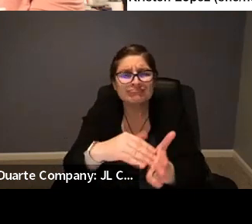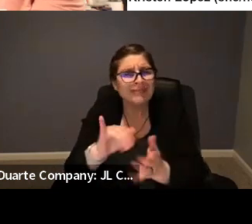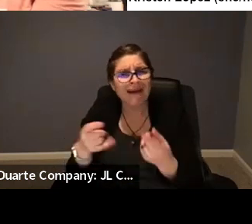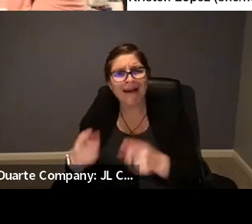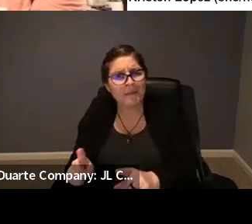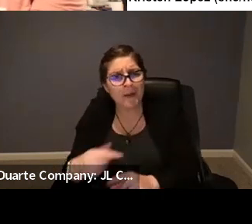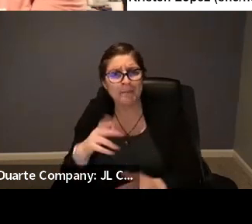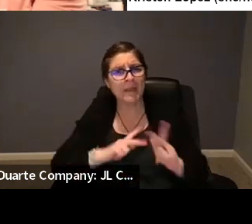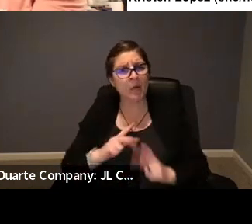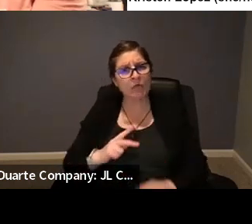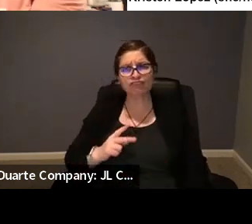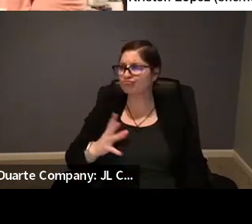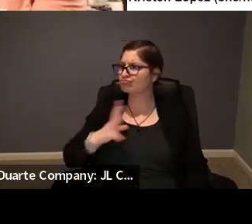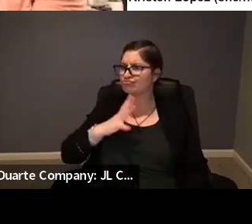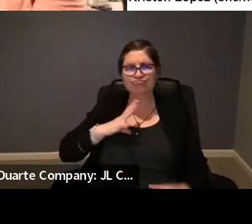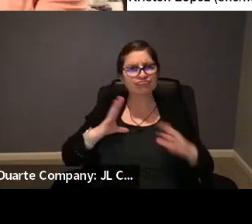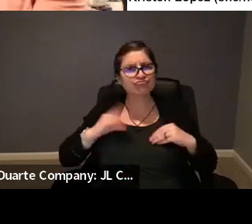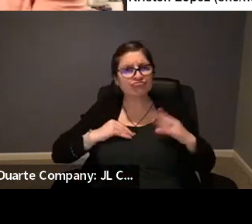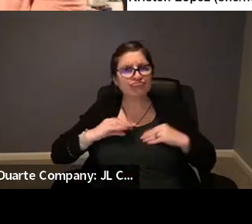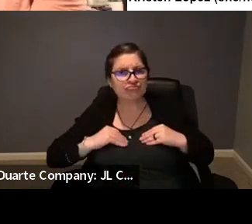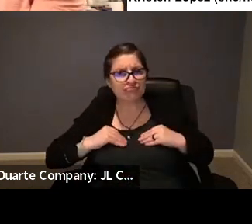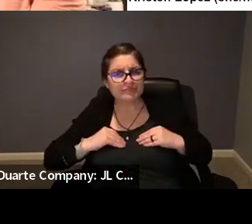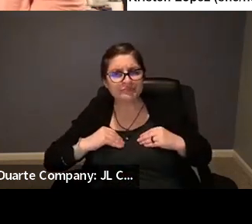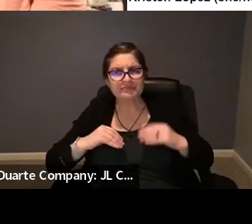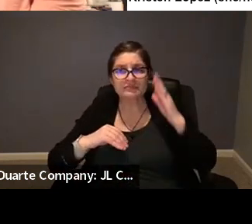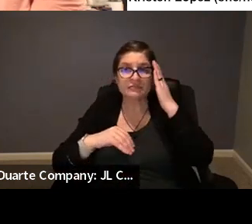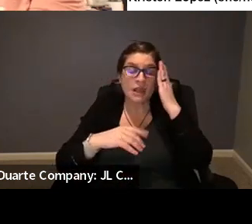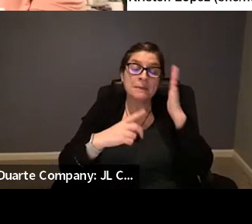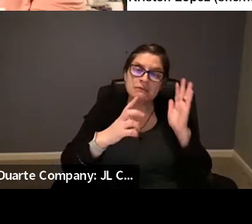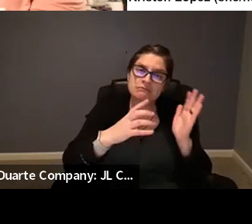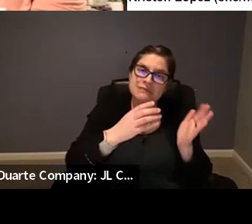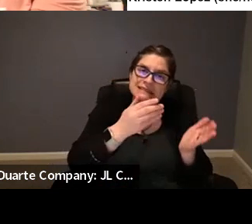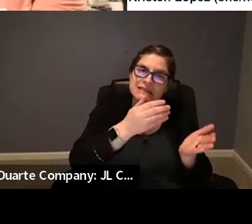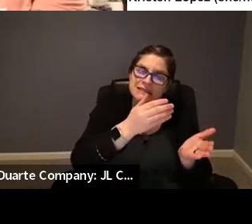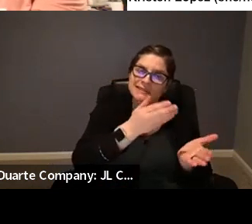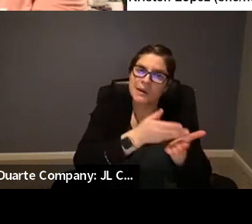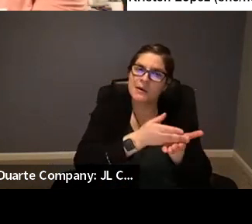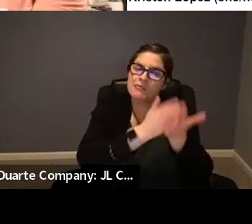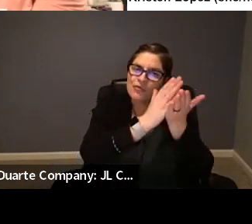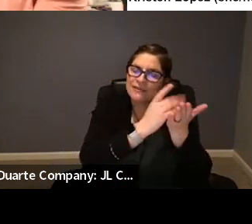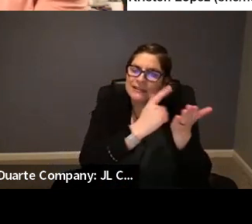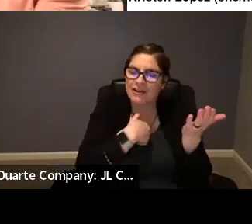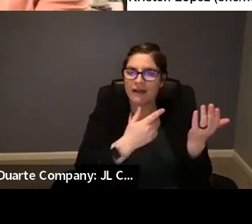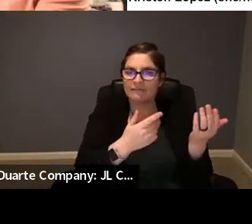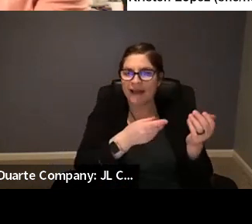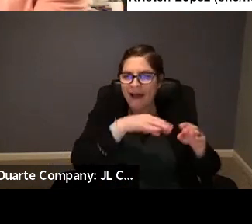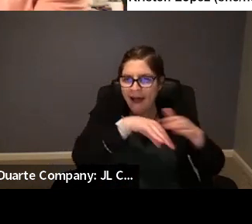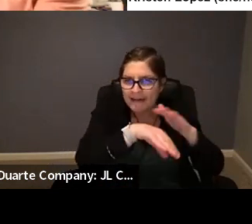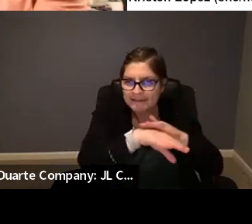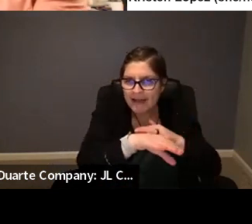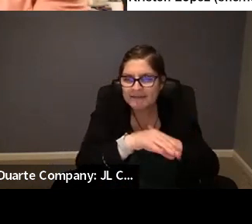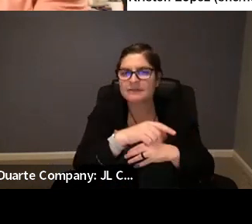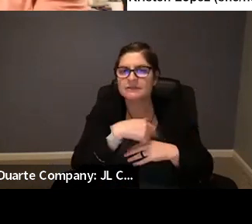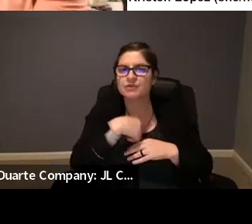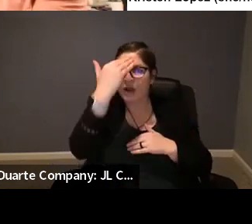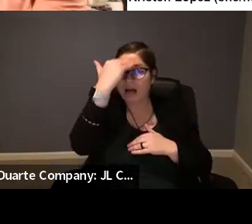can talk about reckonings and, you know, it's a privilege to have access to knowledge. I want to say that. But like you can't get away with blackface now. I mean, like